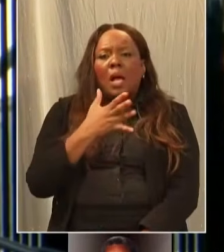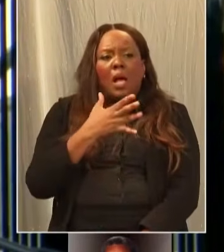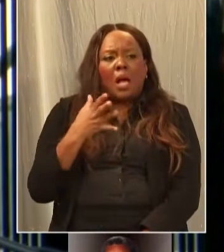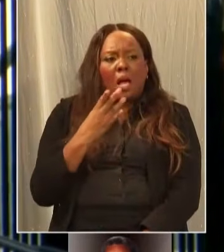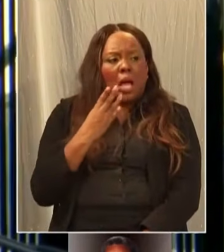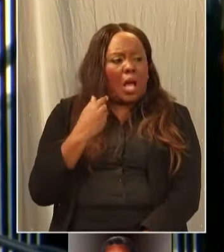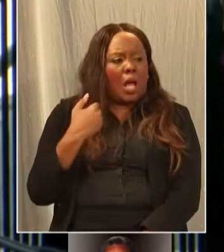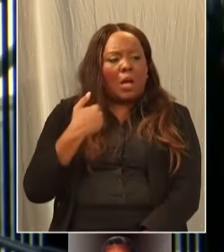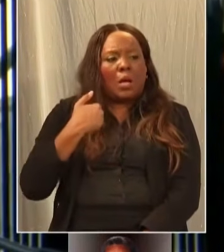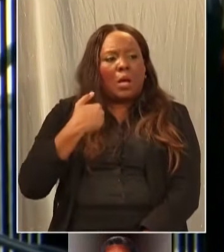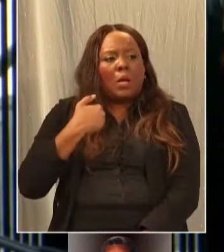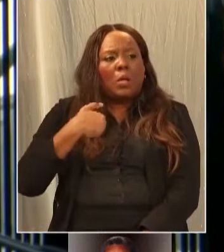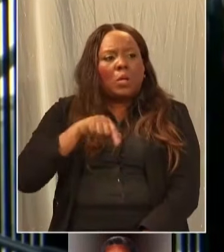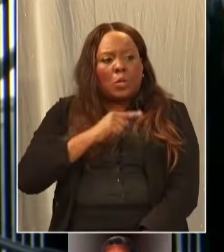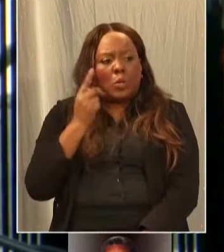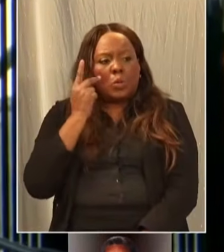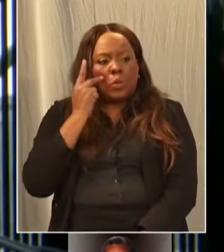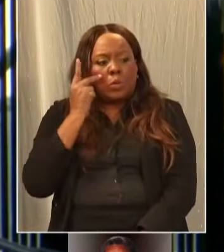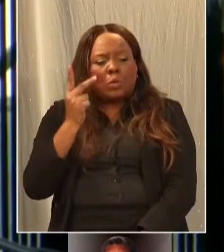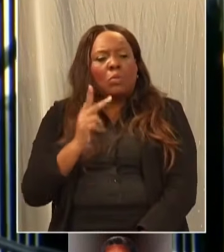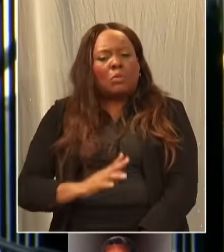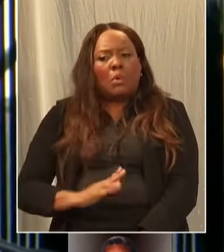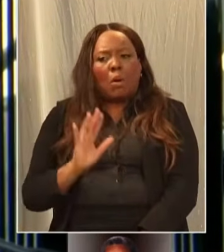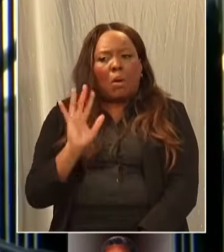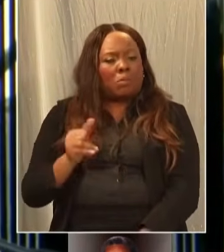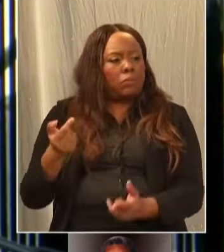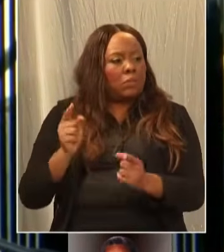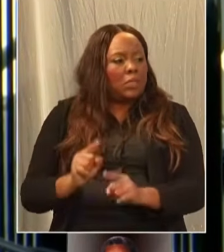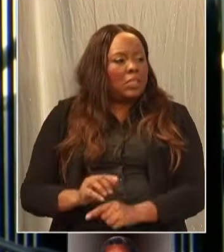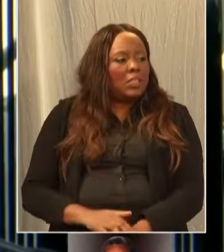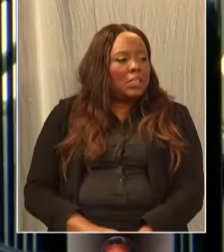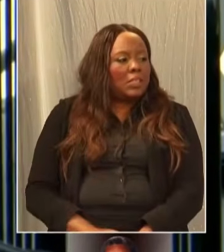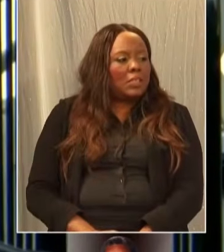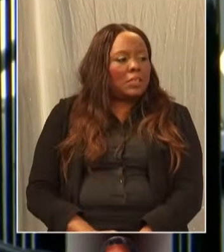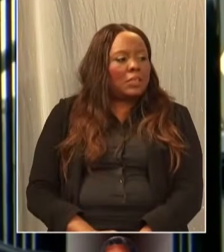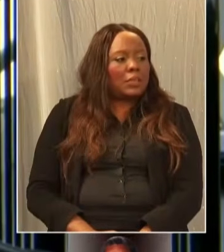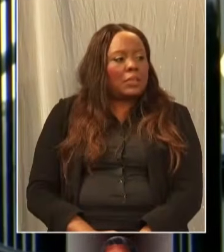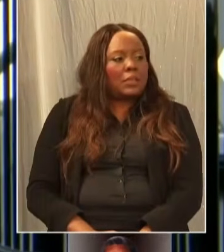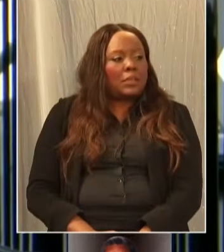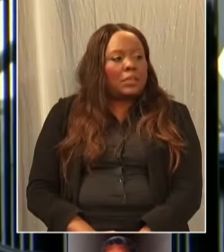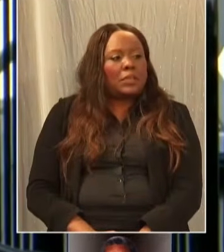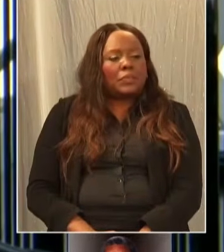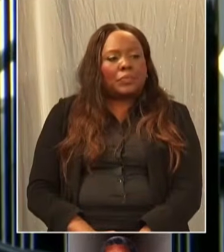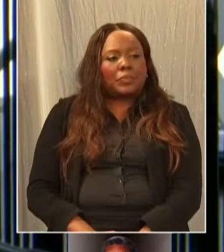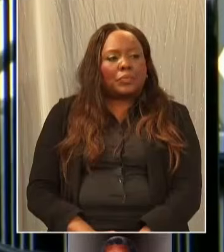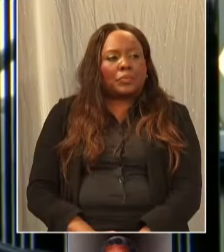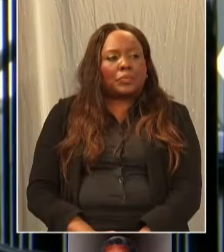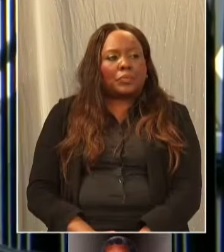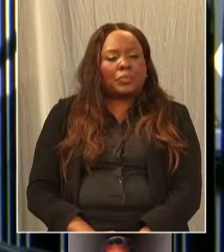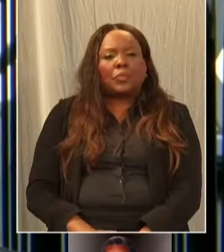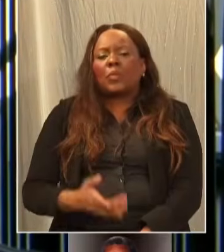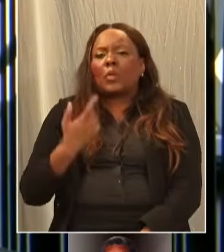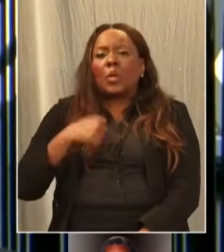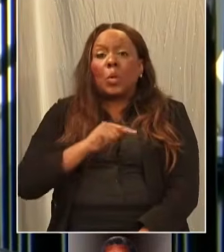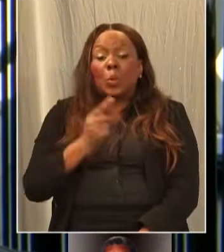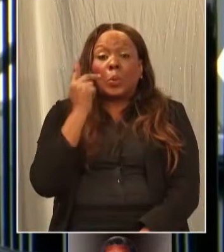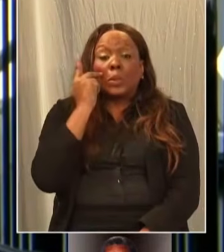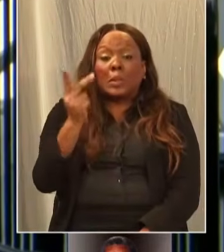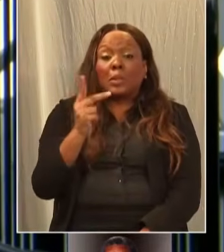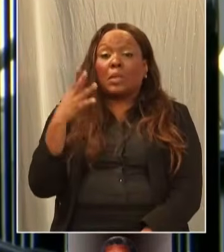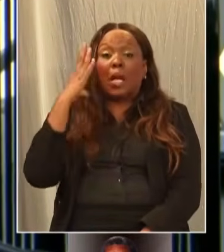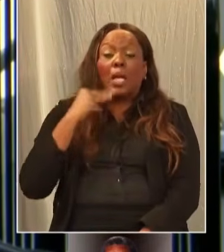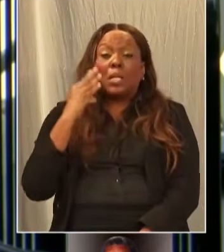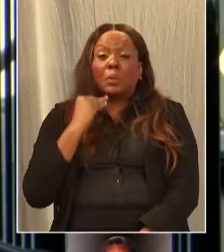which Sir Garfield himself was driving. He often said that this experience transformed